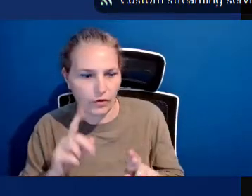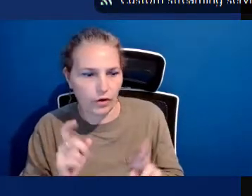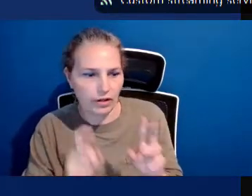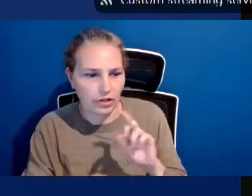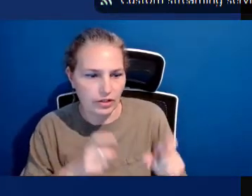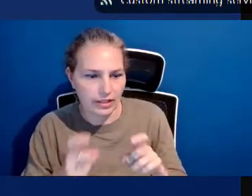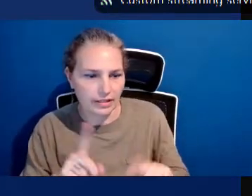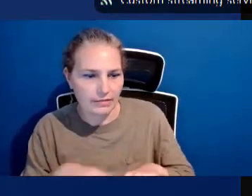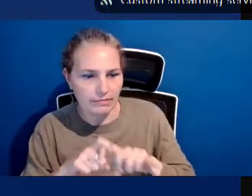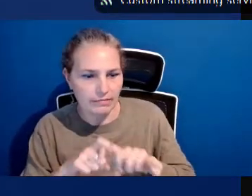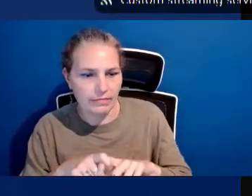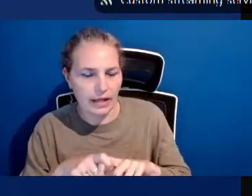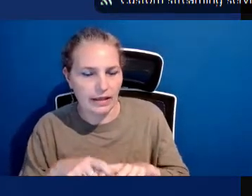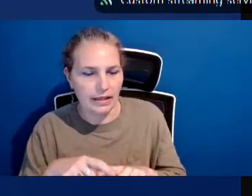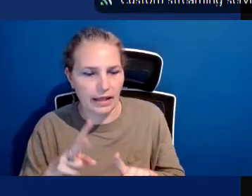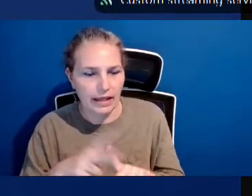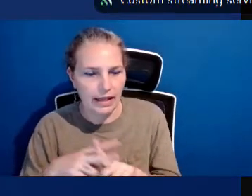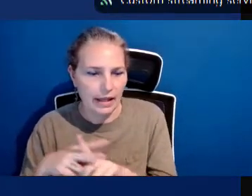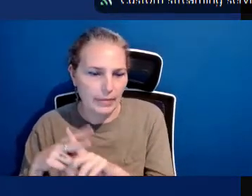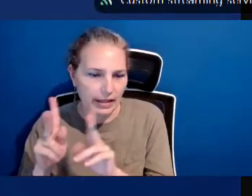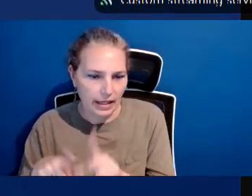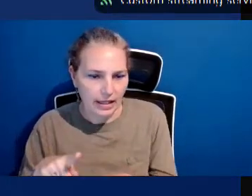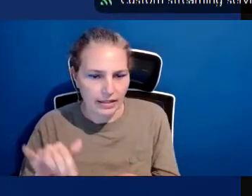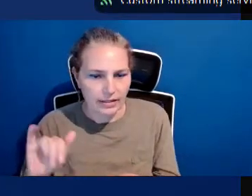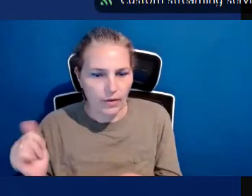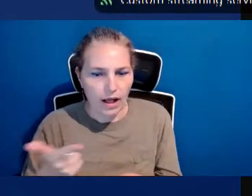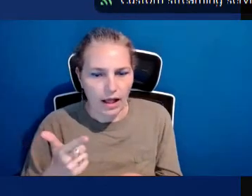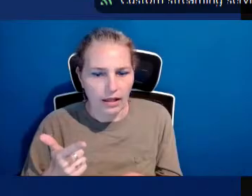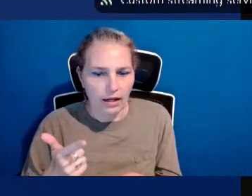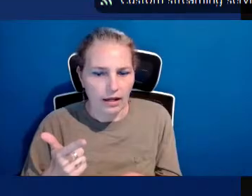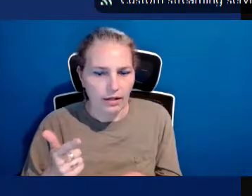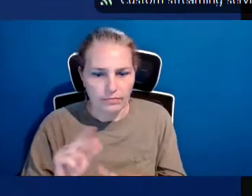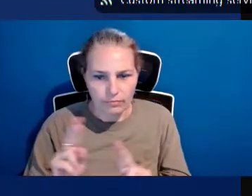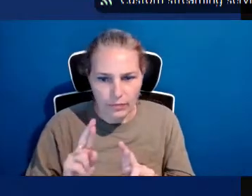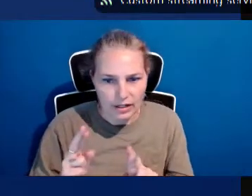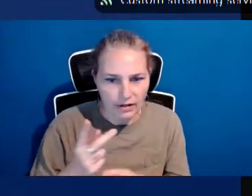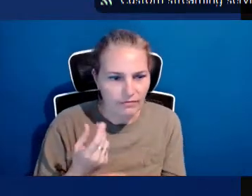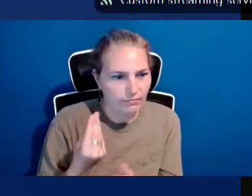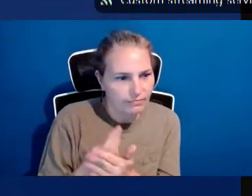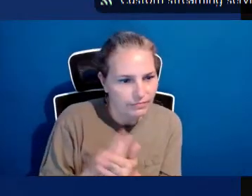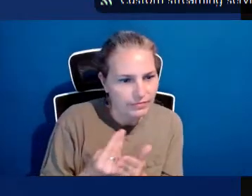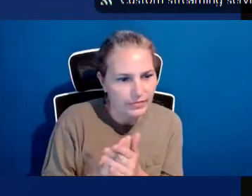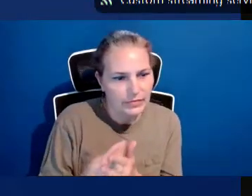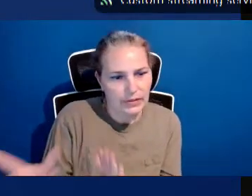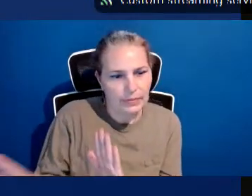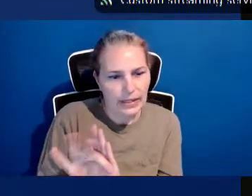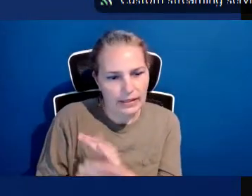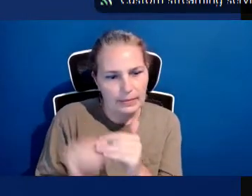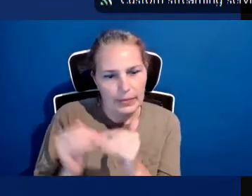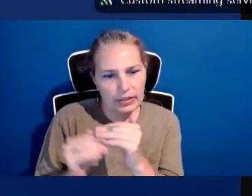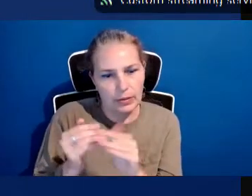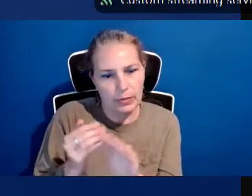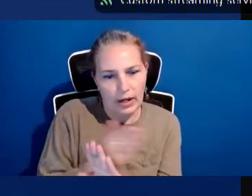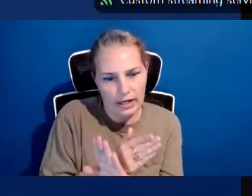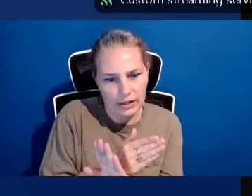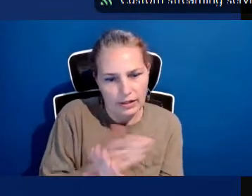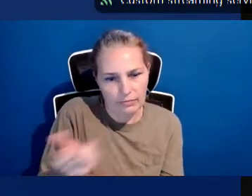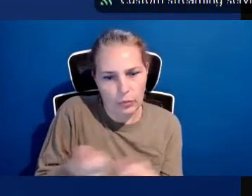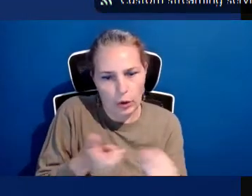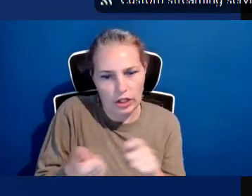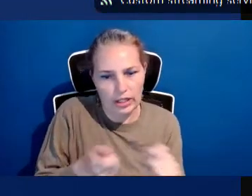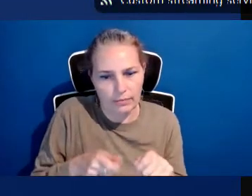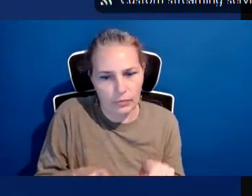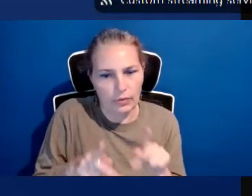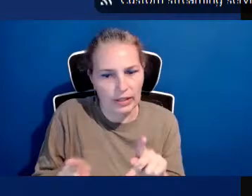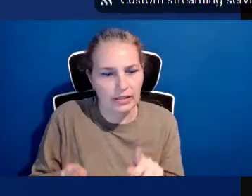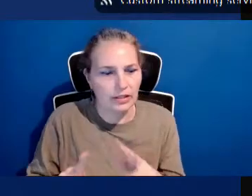starting construction. We do remain committed to expediting approvals, and our commitment is that rebuild projects will be reviewed